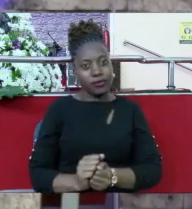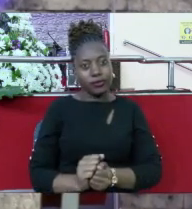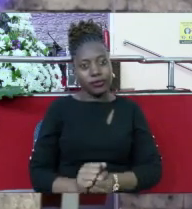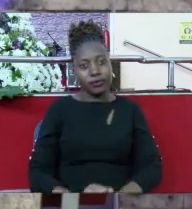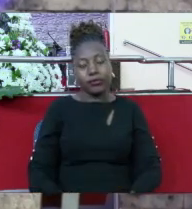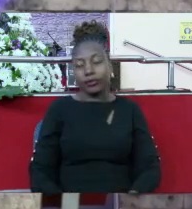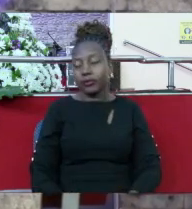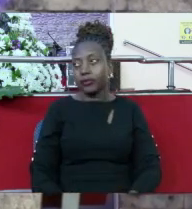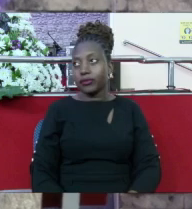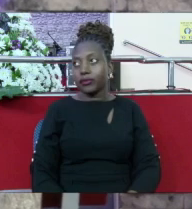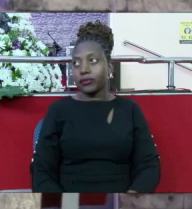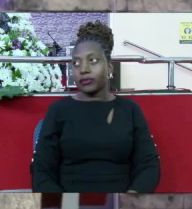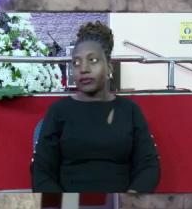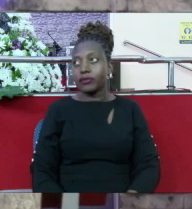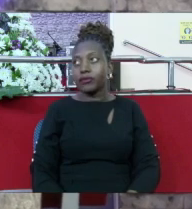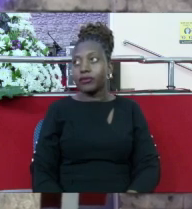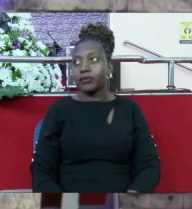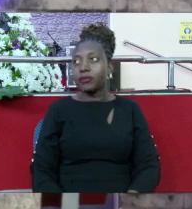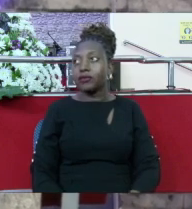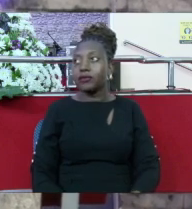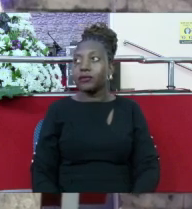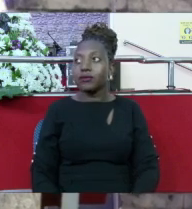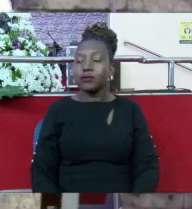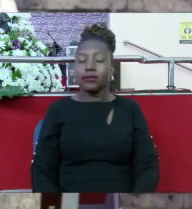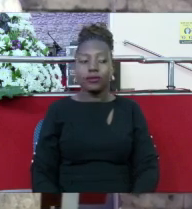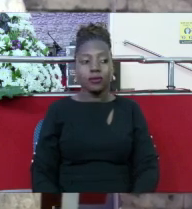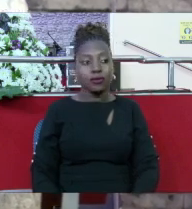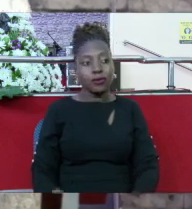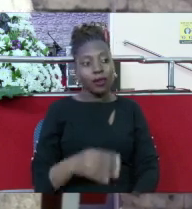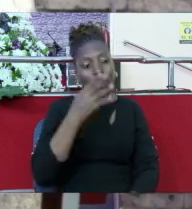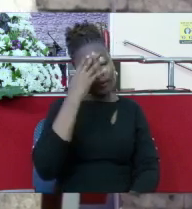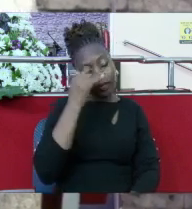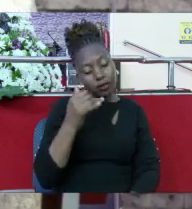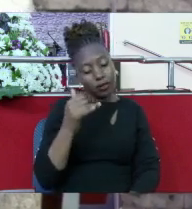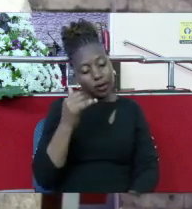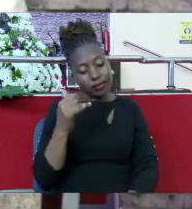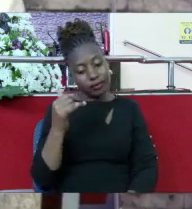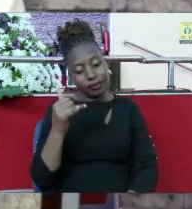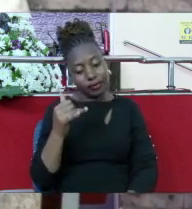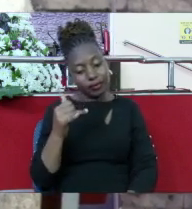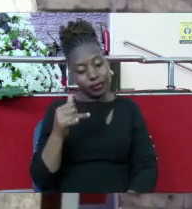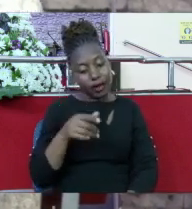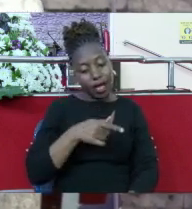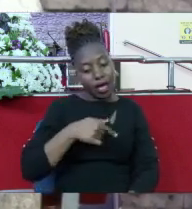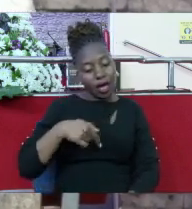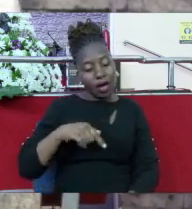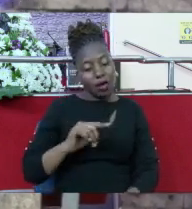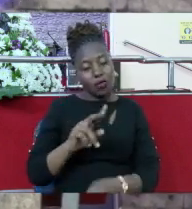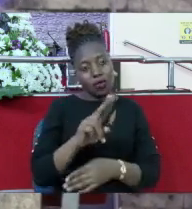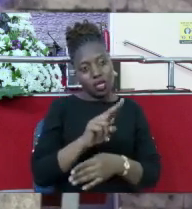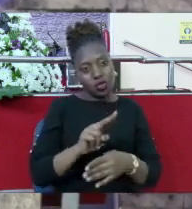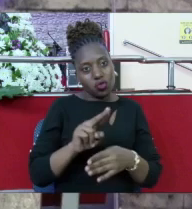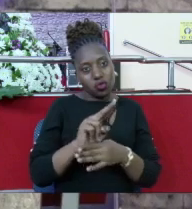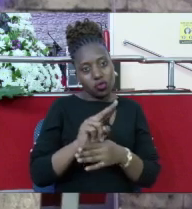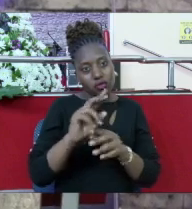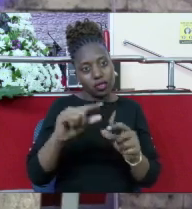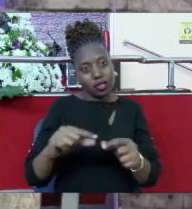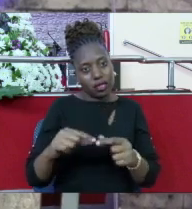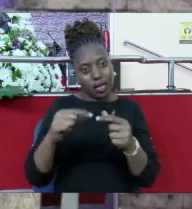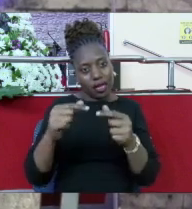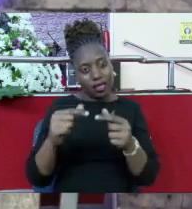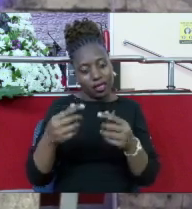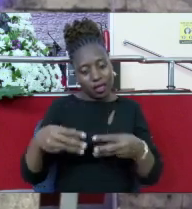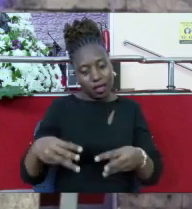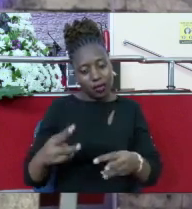tumetumia talanta zile alitukirimia. Because we use them the way God wants.